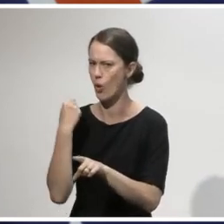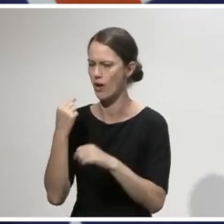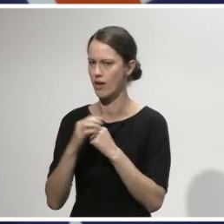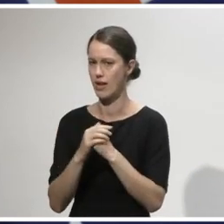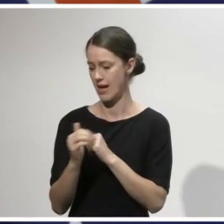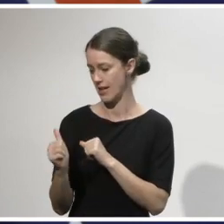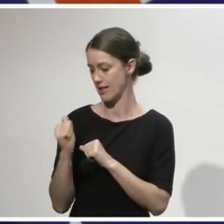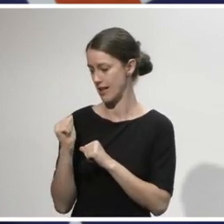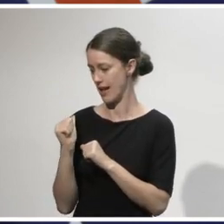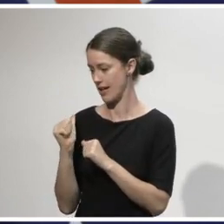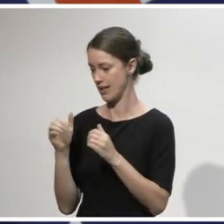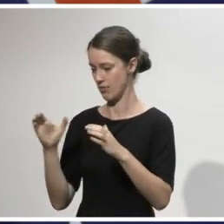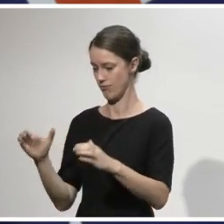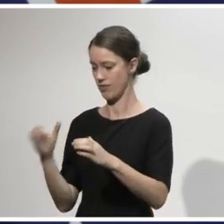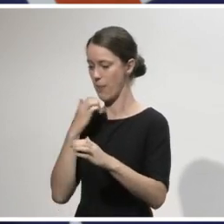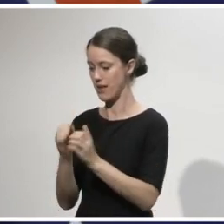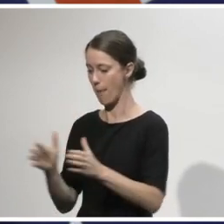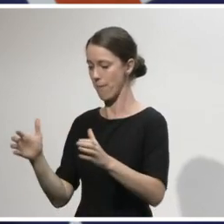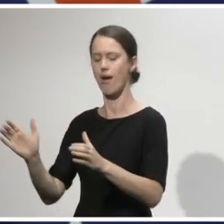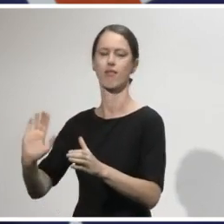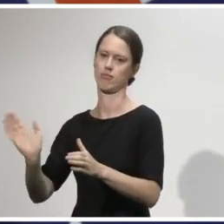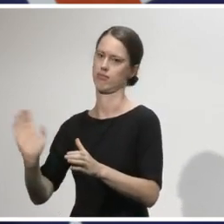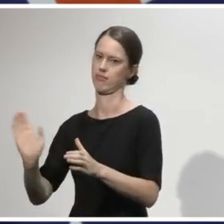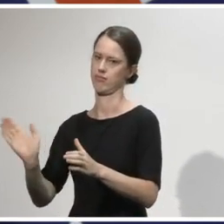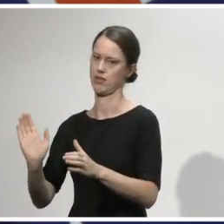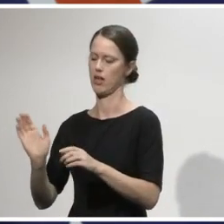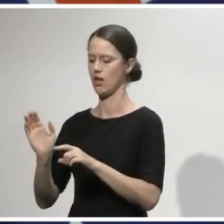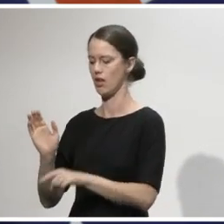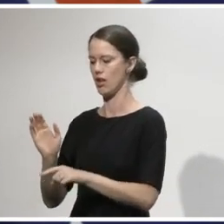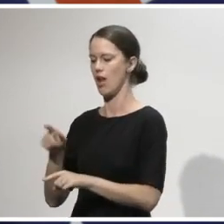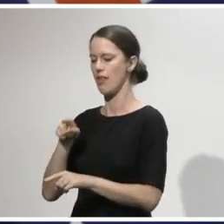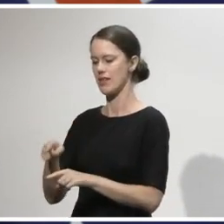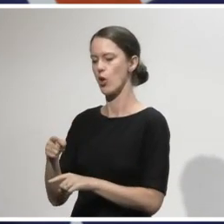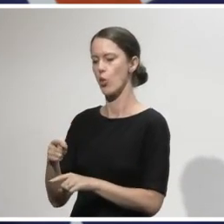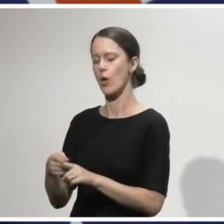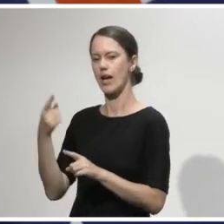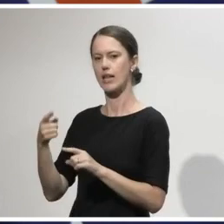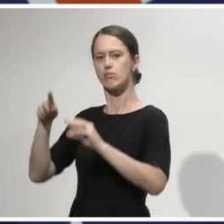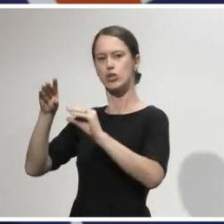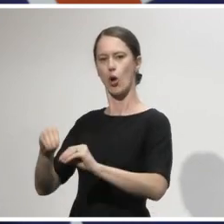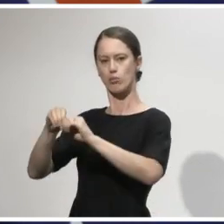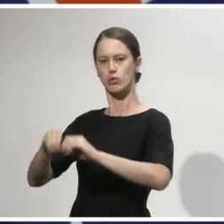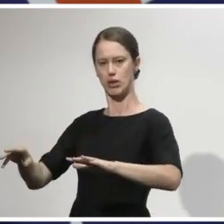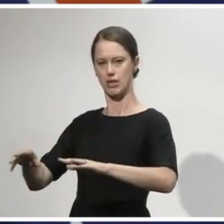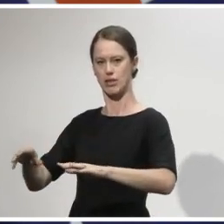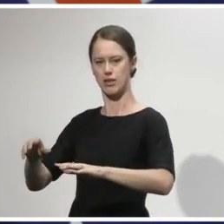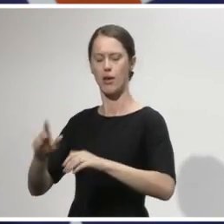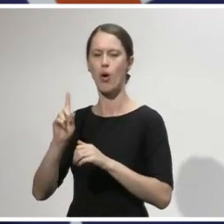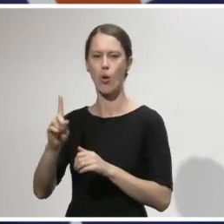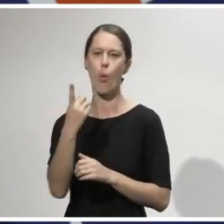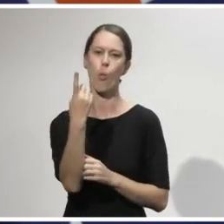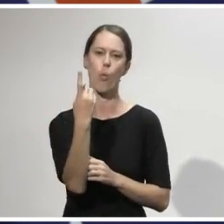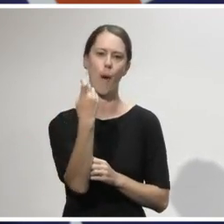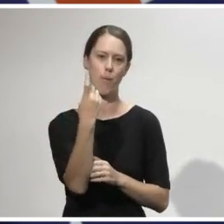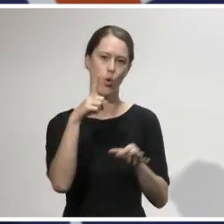from yesterday, and certainly Bluff is one that we would expect to see would very quickly be contained with no further increases. I'll just take